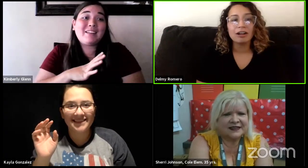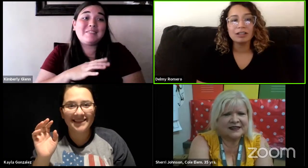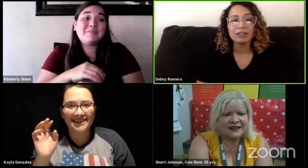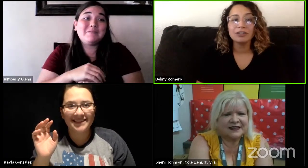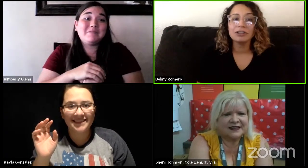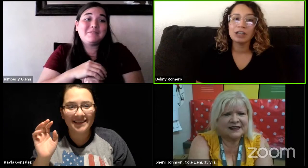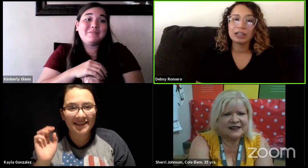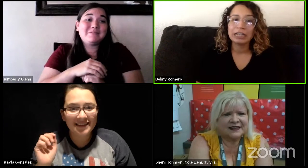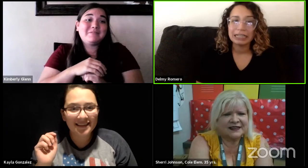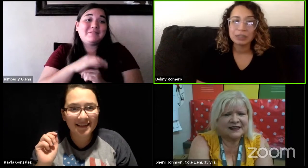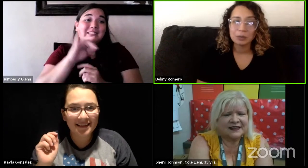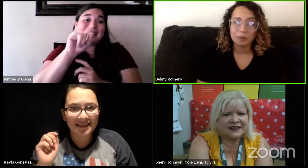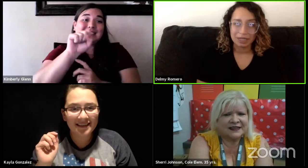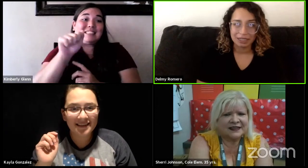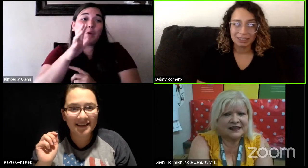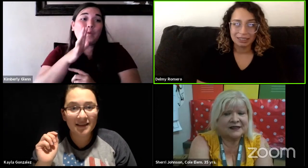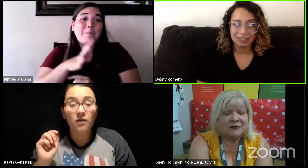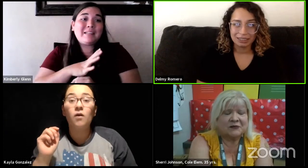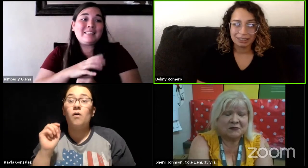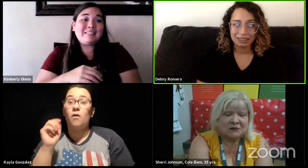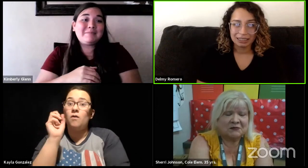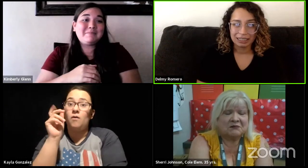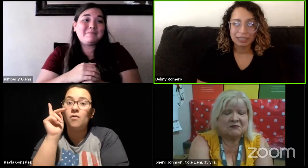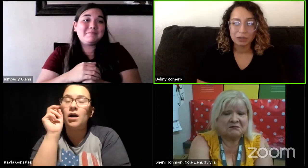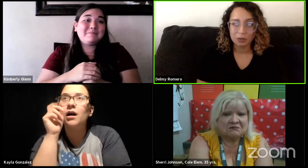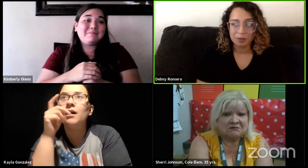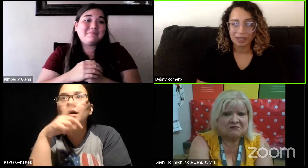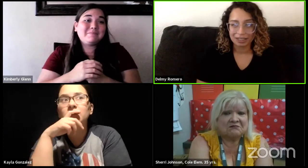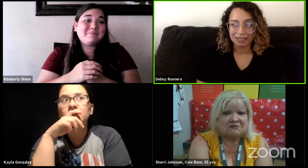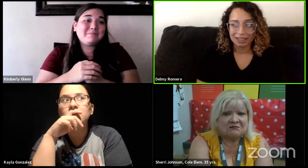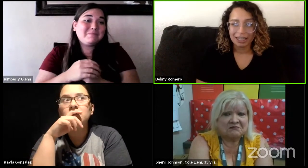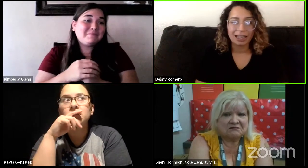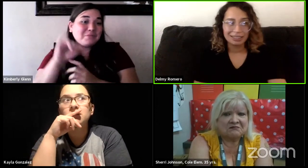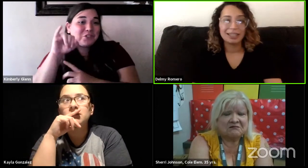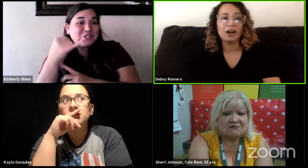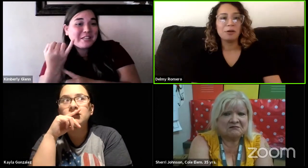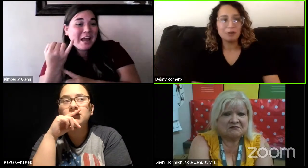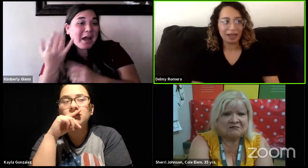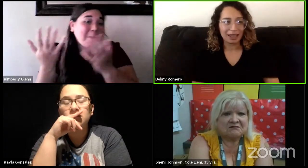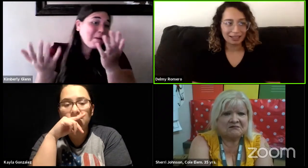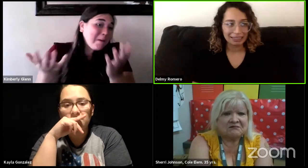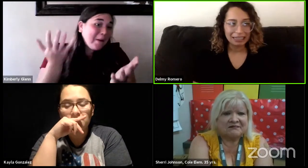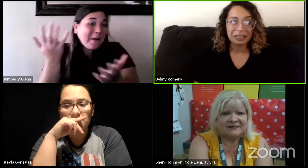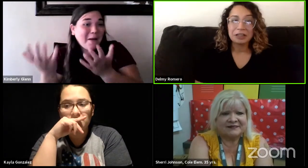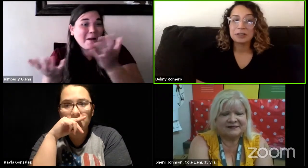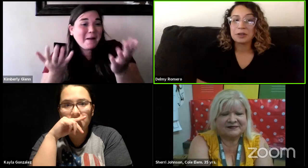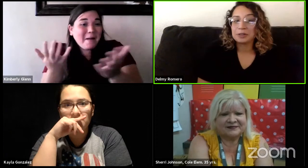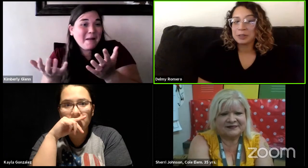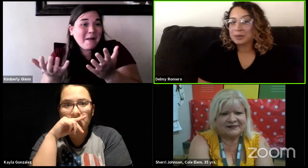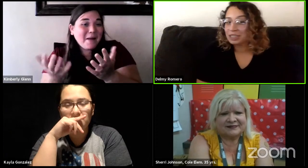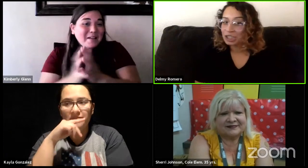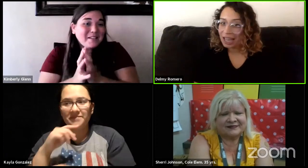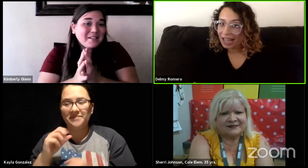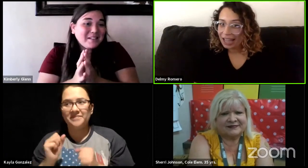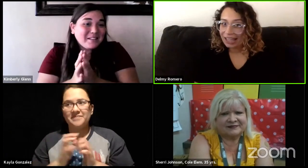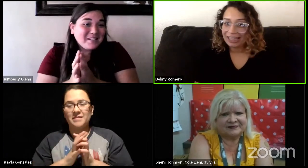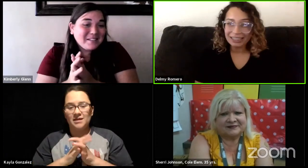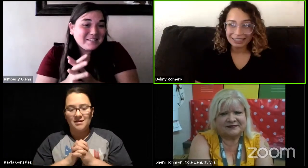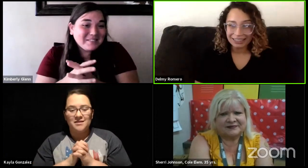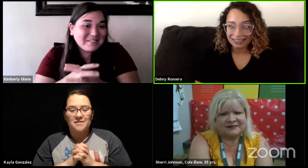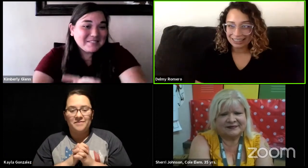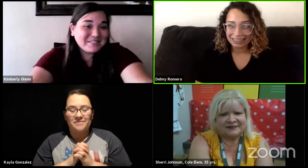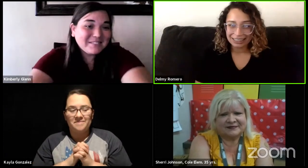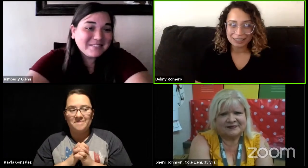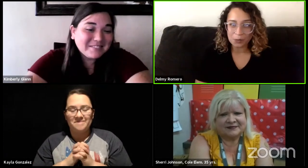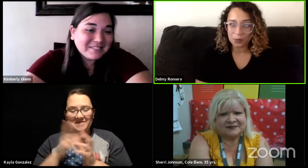And then I'll give you another hint. It's a woman. It's a woman. Okay, let's say, oh, okay. So it starts with a